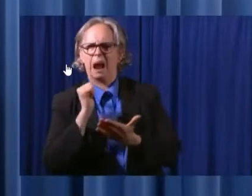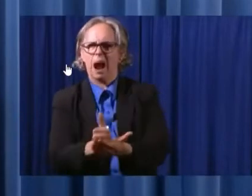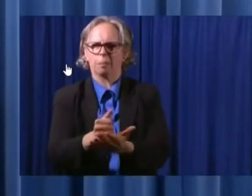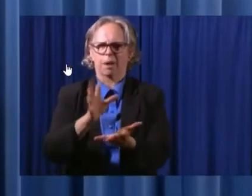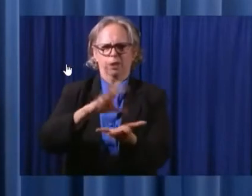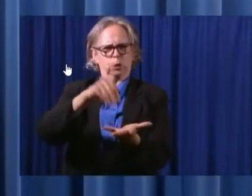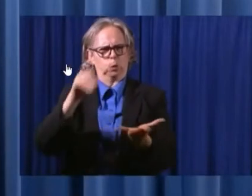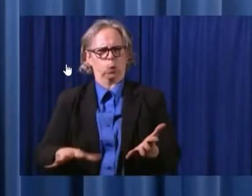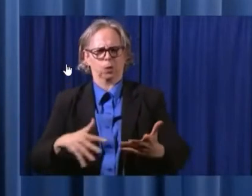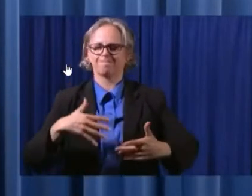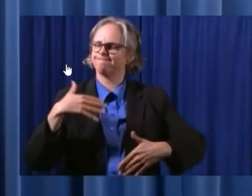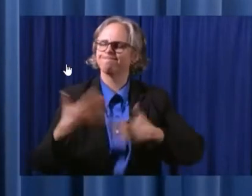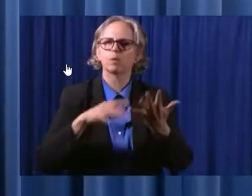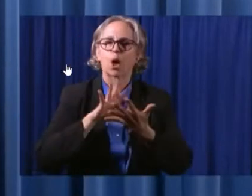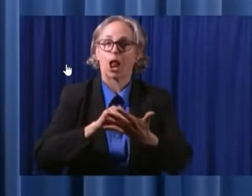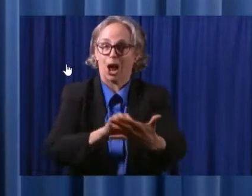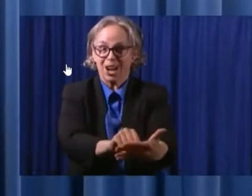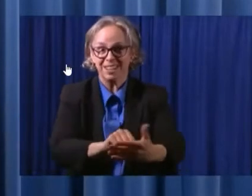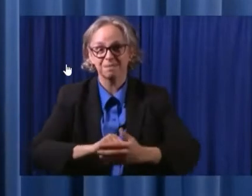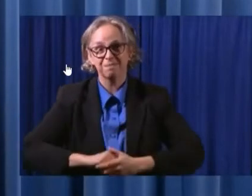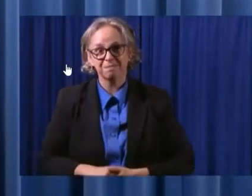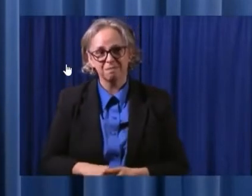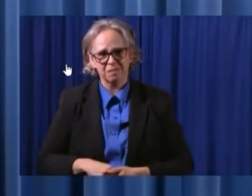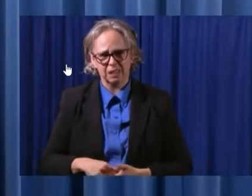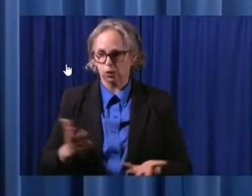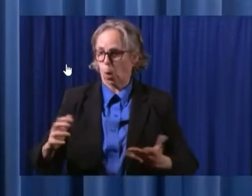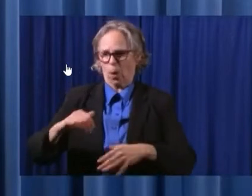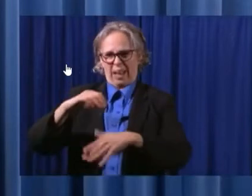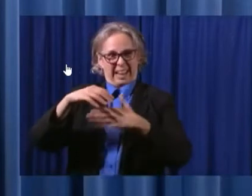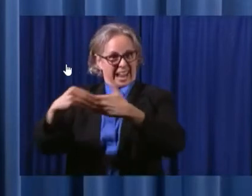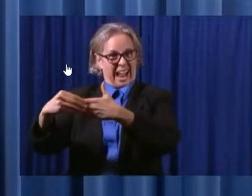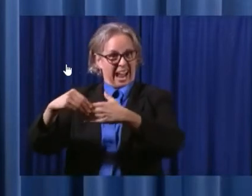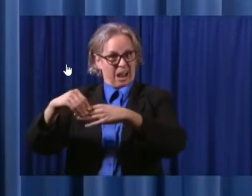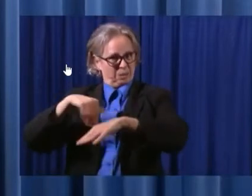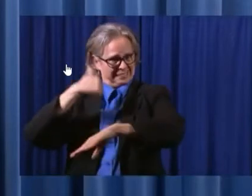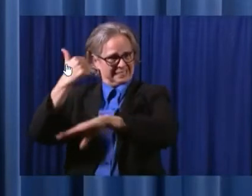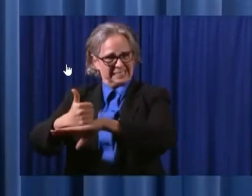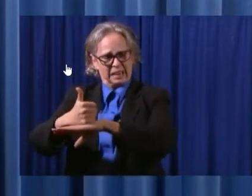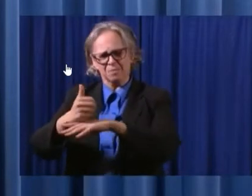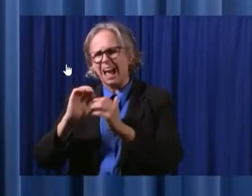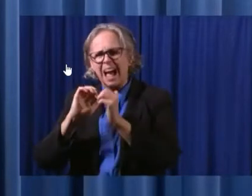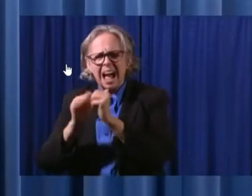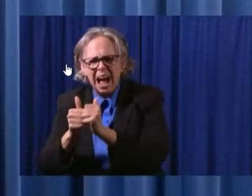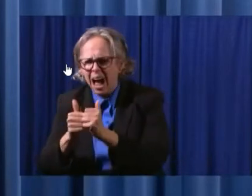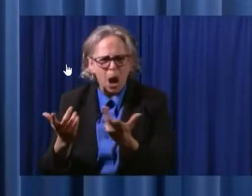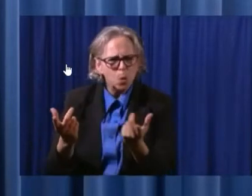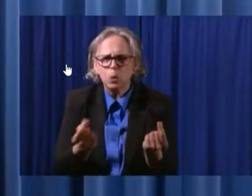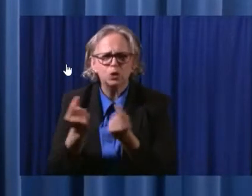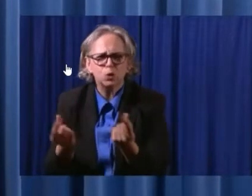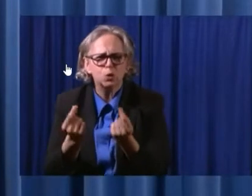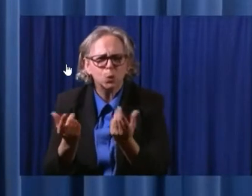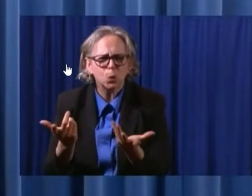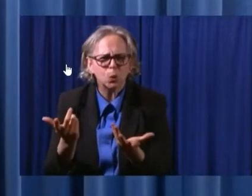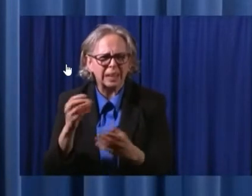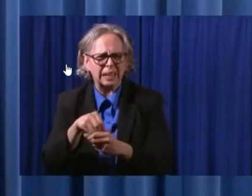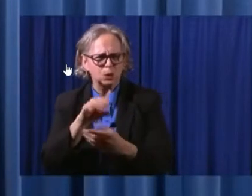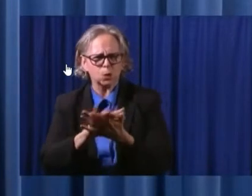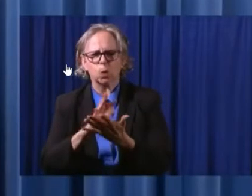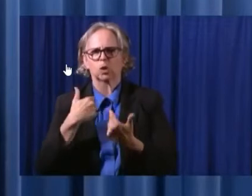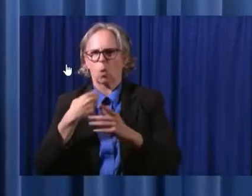students and staff. I'd like to spend a few moments now briefly outlining each one, but